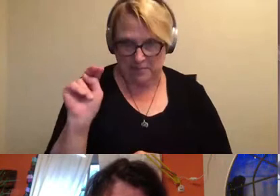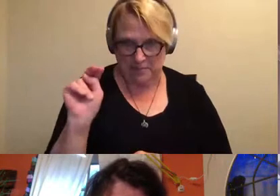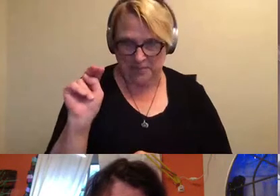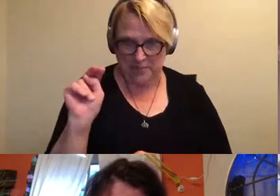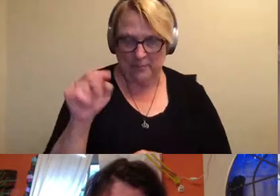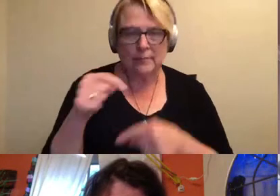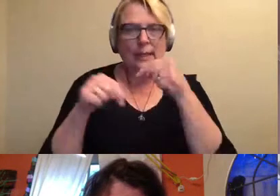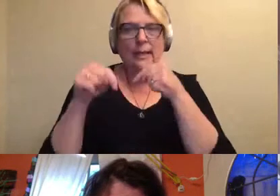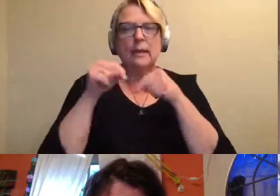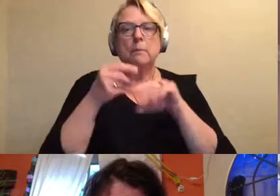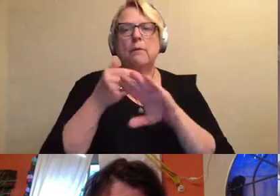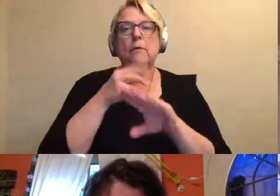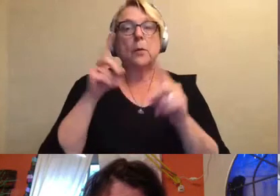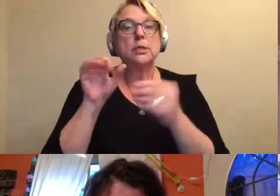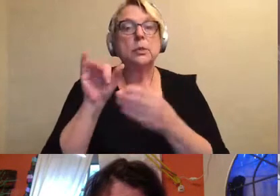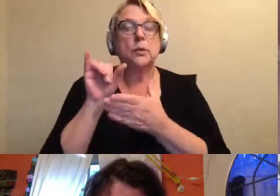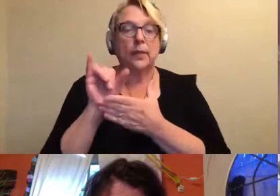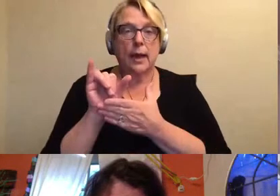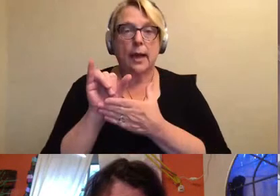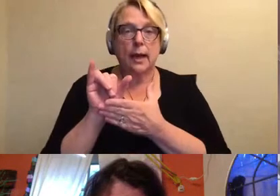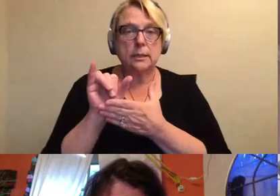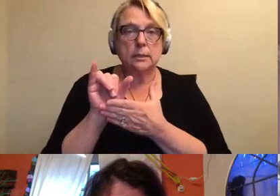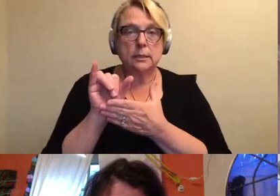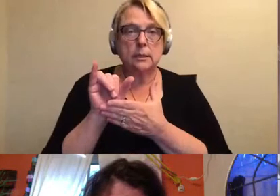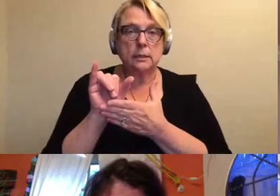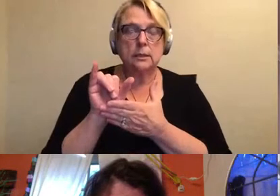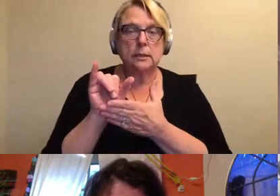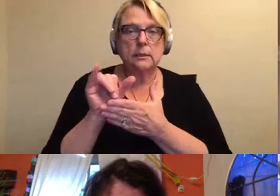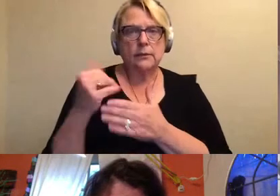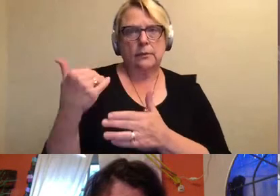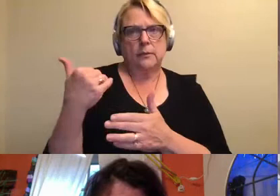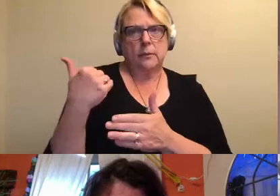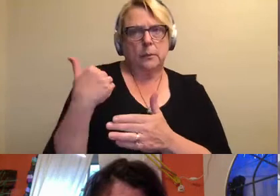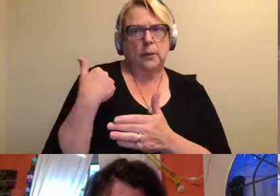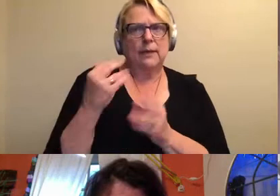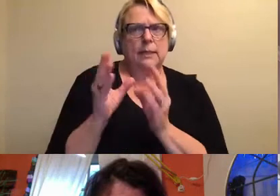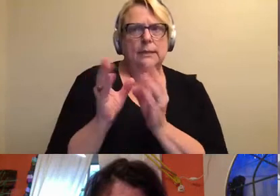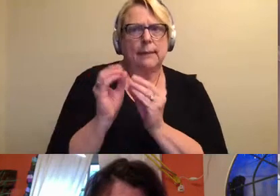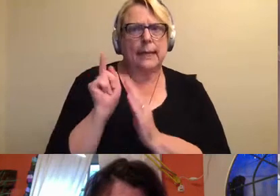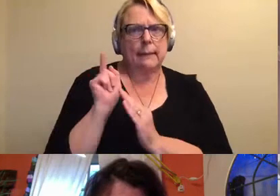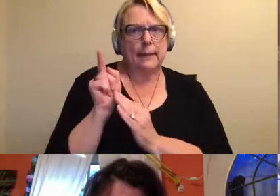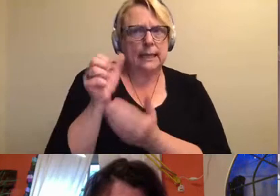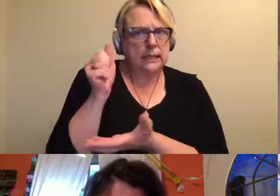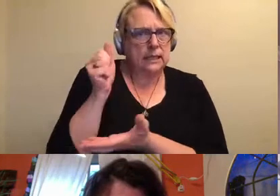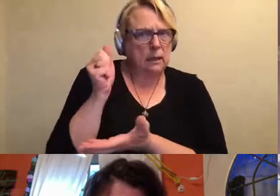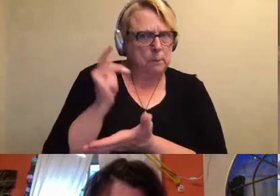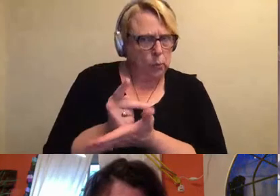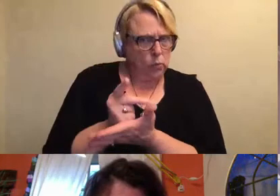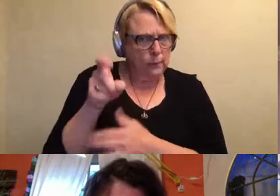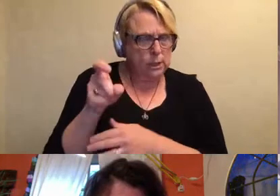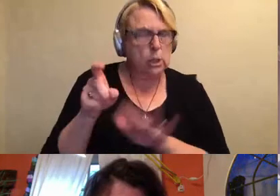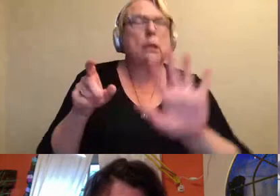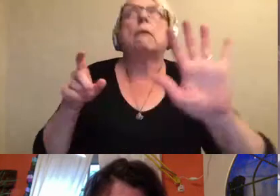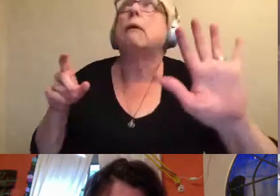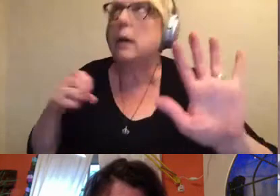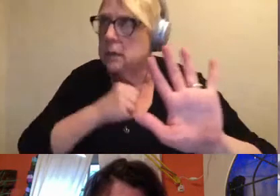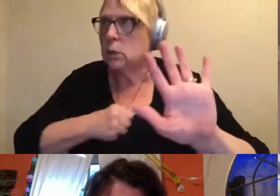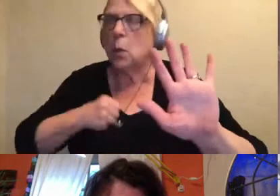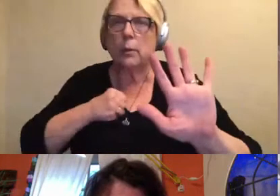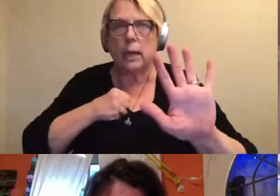Before we do that, though, did we want to approve the meeting minutes? Can we approve the meeting minutes? Yes, we can. I'm so sorry. I skipped